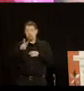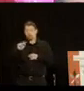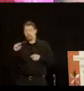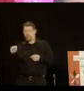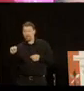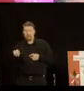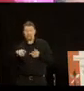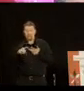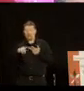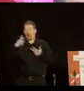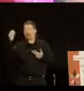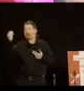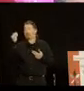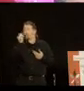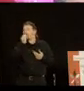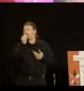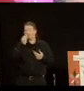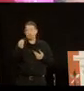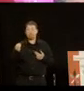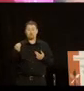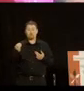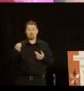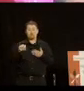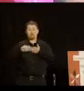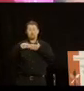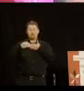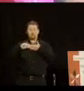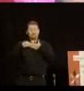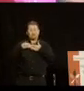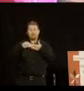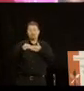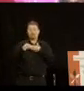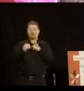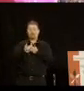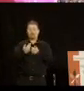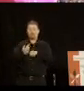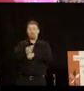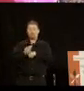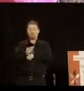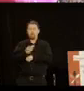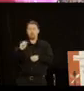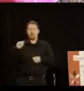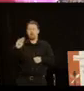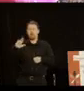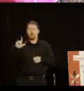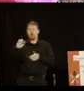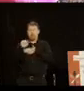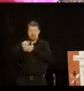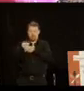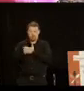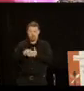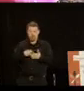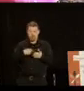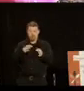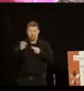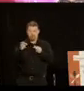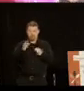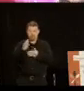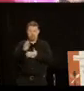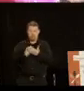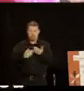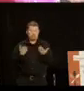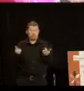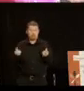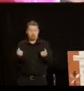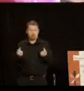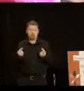It's really up to you how you use an ABLE account to benefit you. So I'm going to give you some updates what we've done nationally. I'm very fortunate that all the